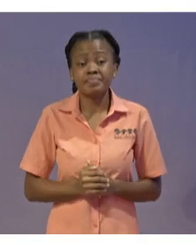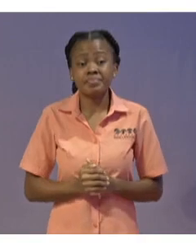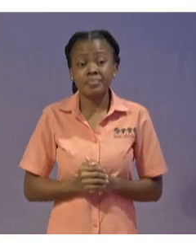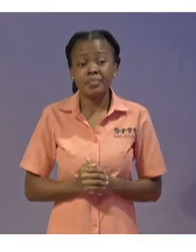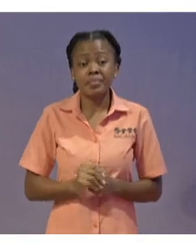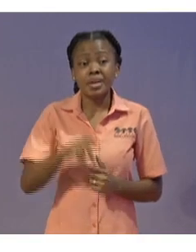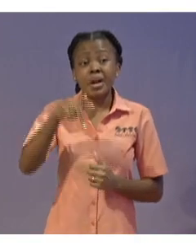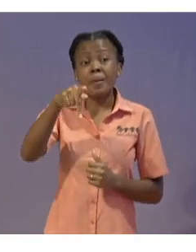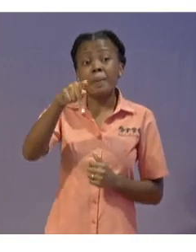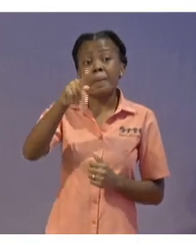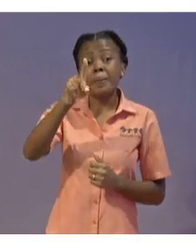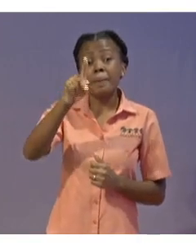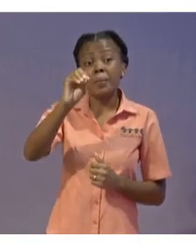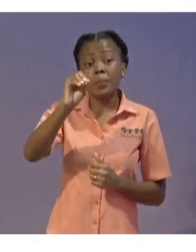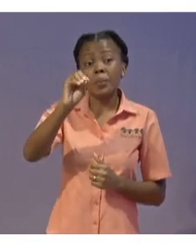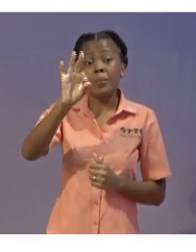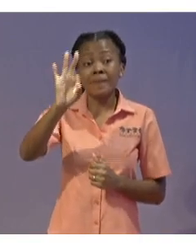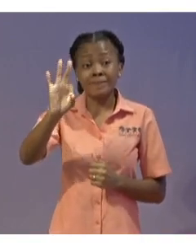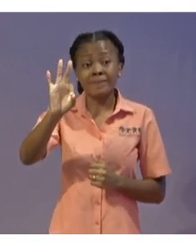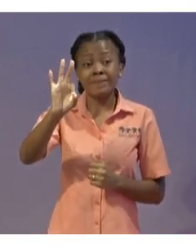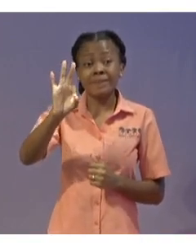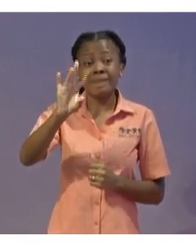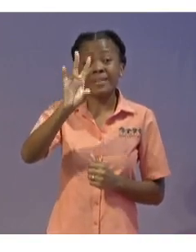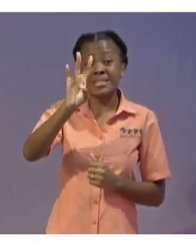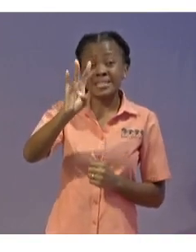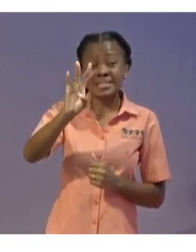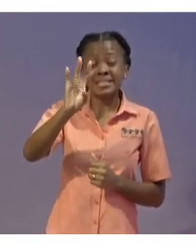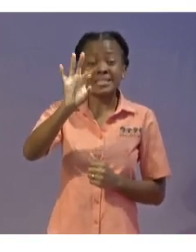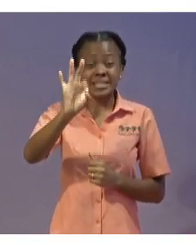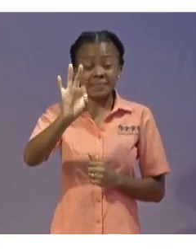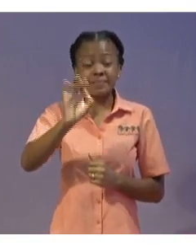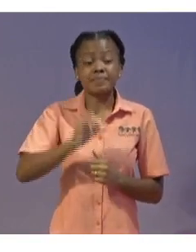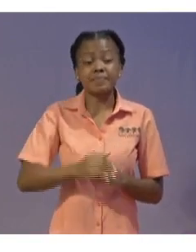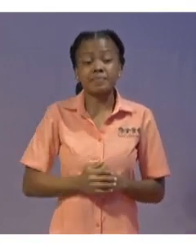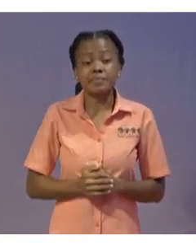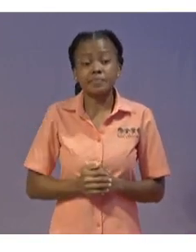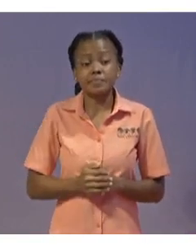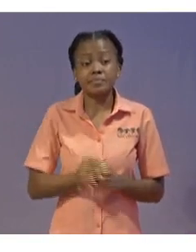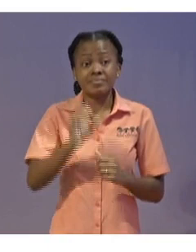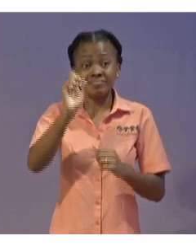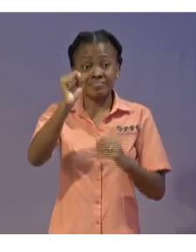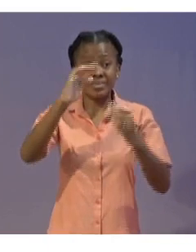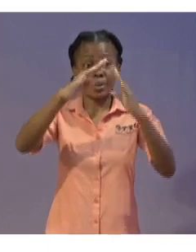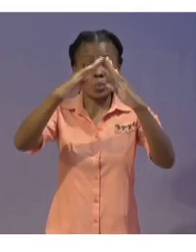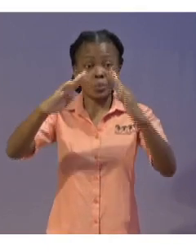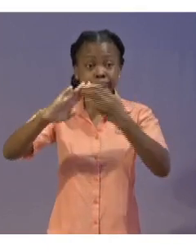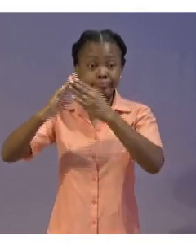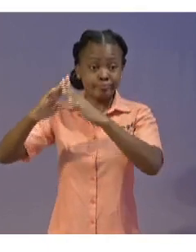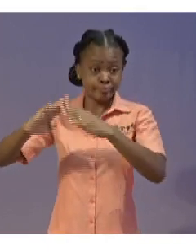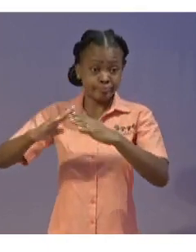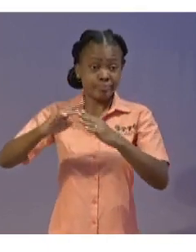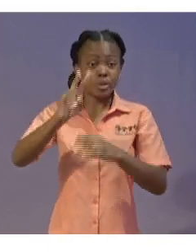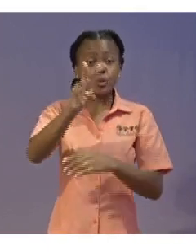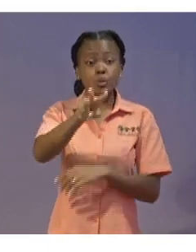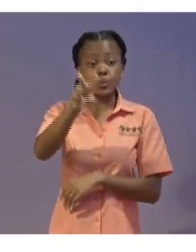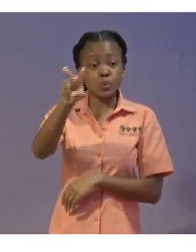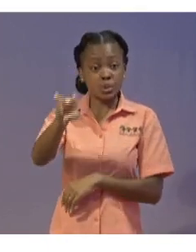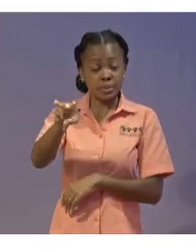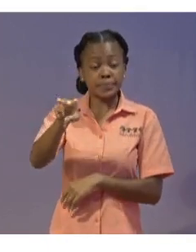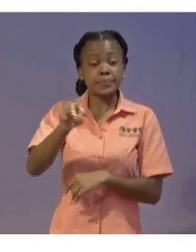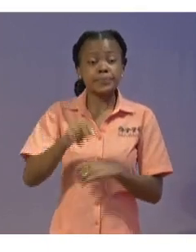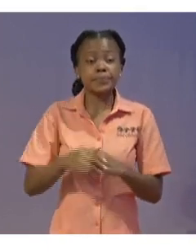James Medical Complex 43, Scarborough Regional Hospital Fort King George at 22, and Scarborough General Hospital Signal Hill